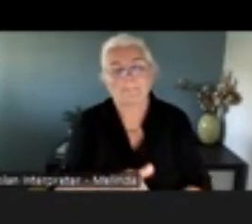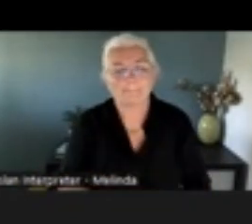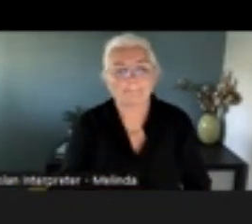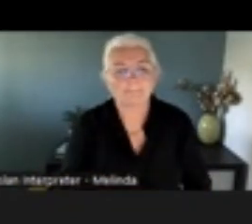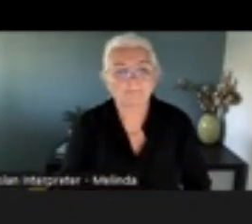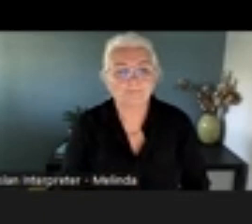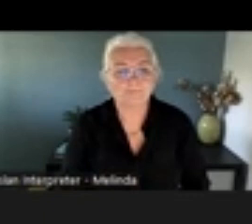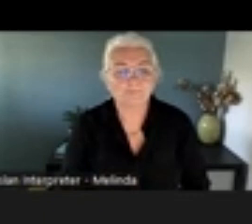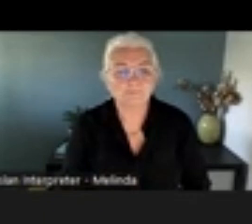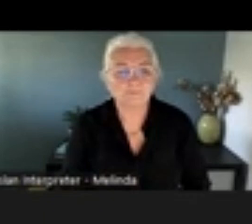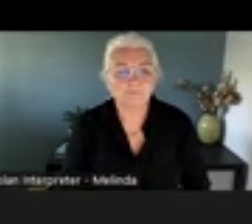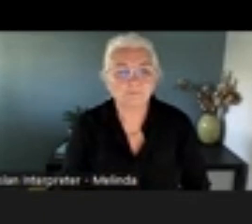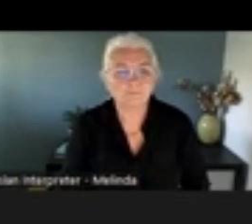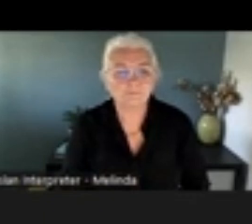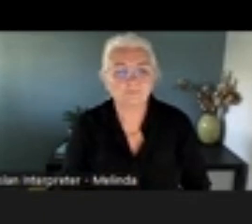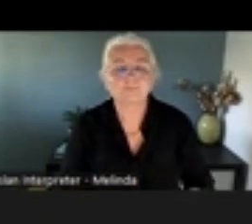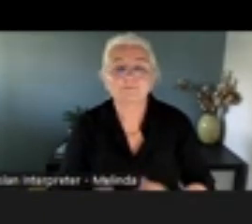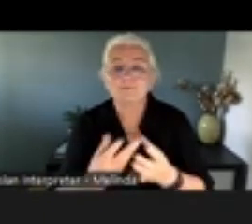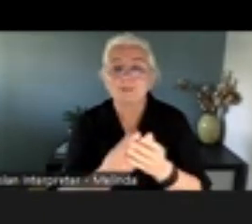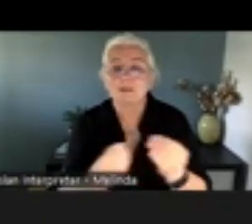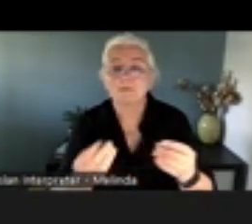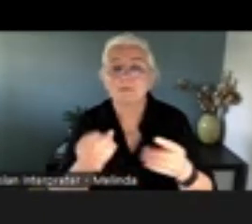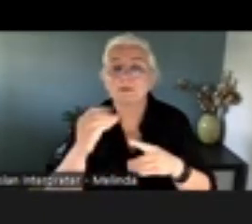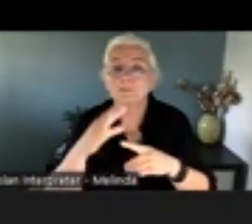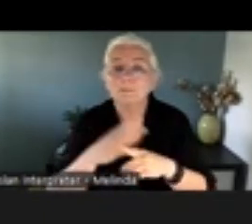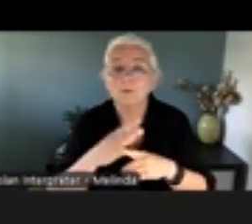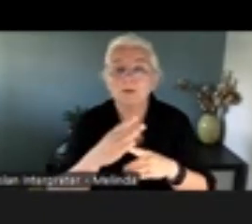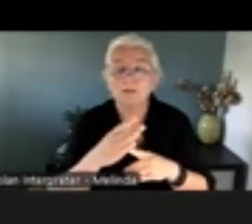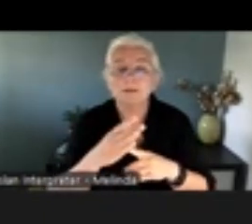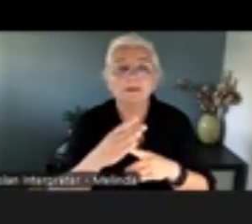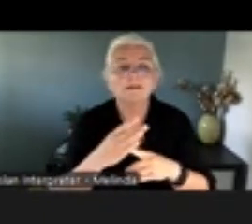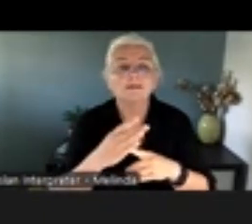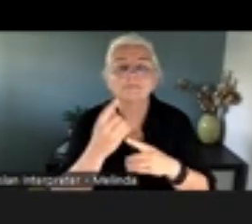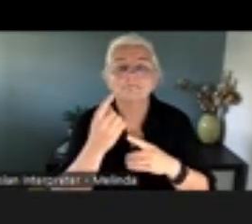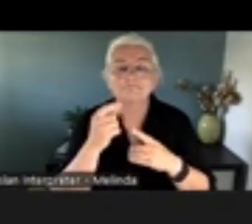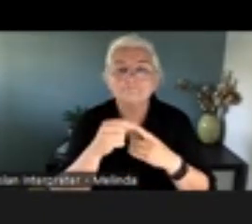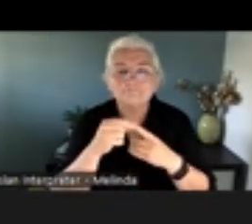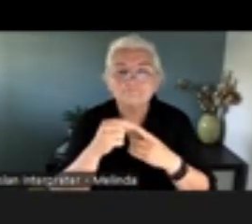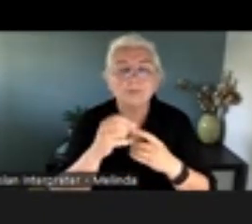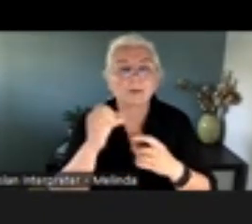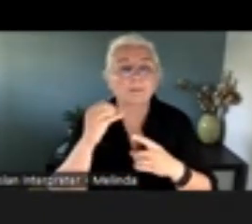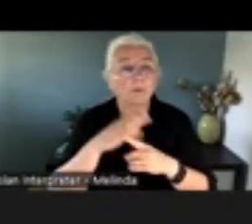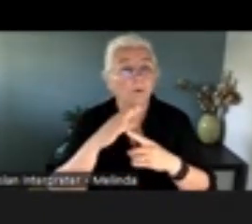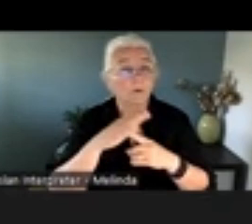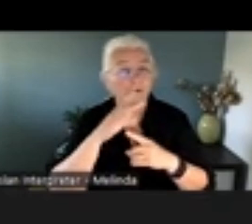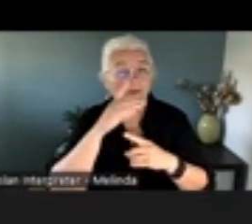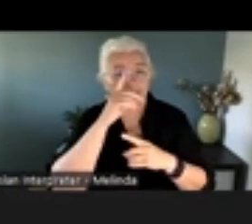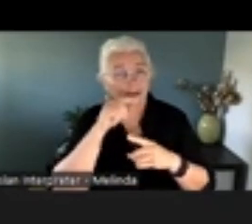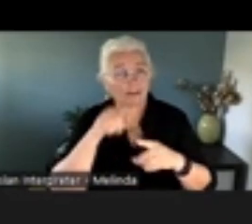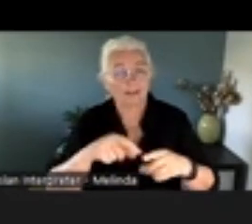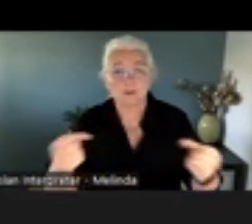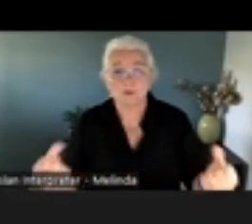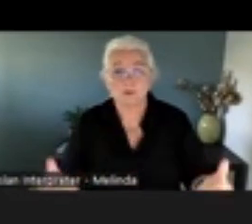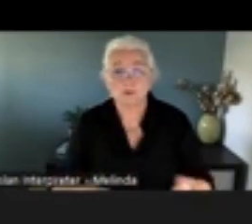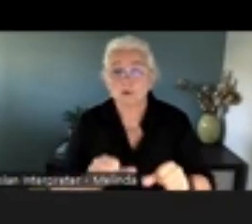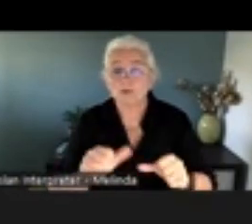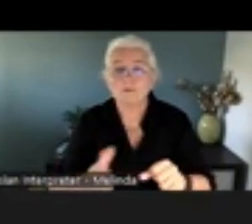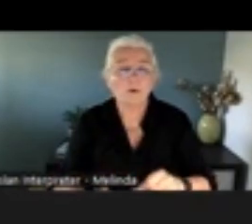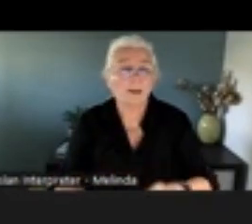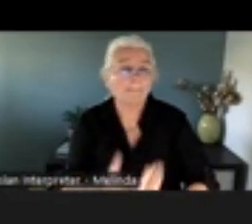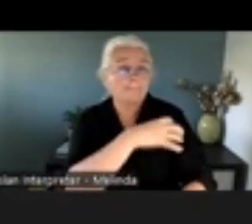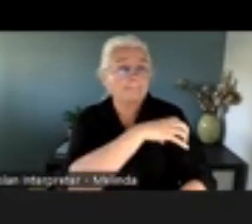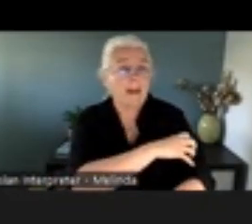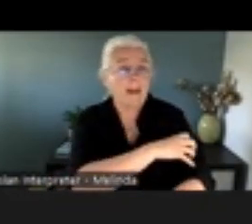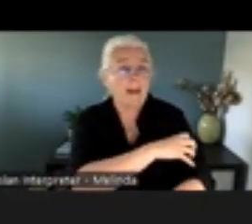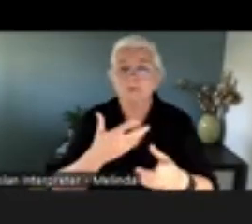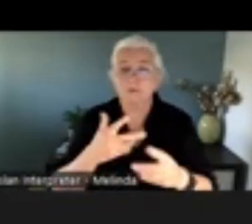Something really important about this book is that it actually can be used as an empowerment tool for people with disability